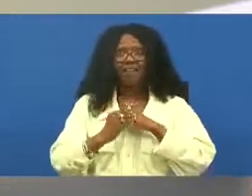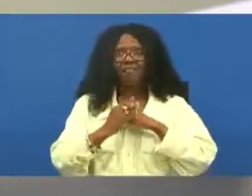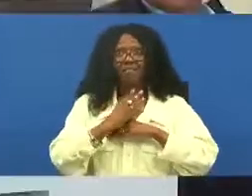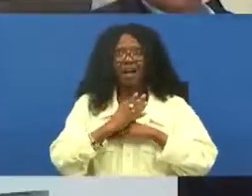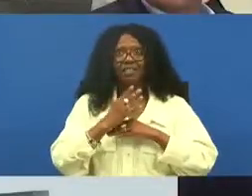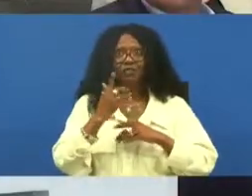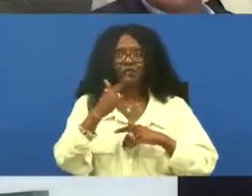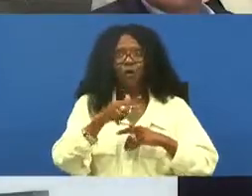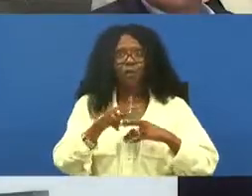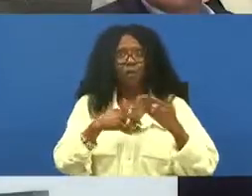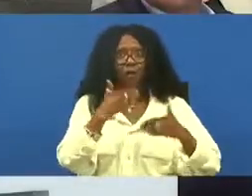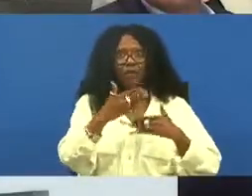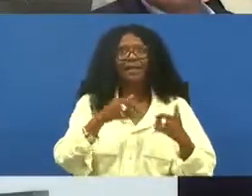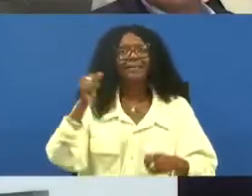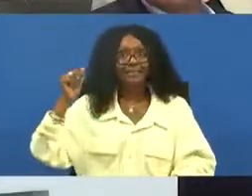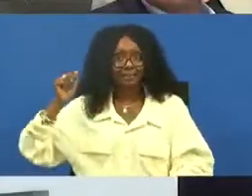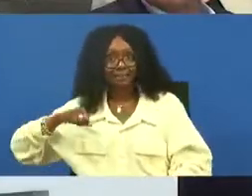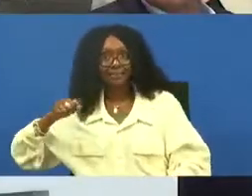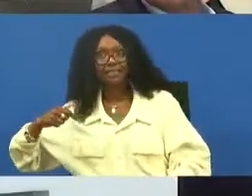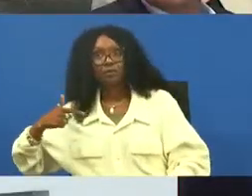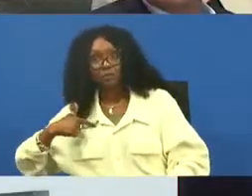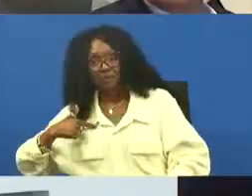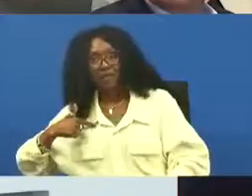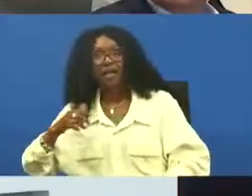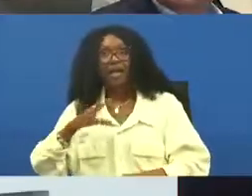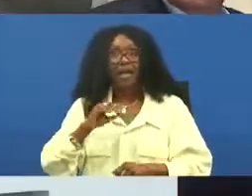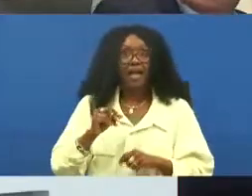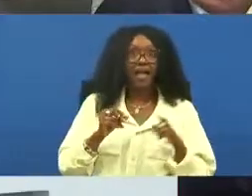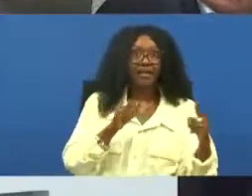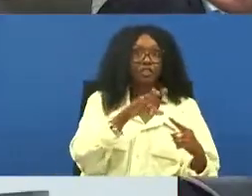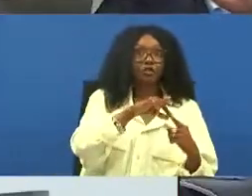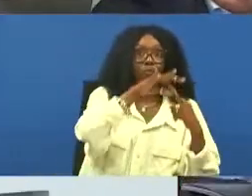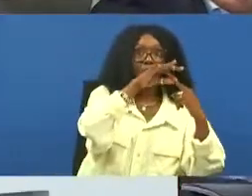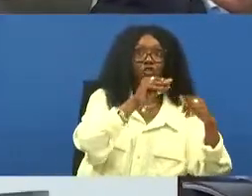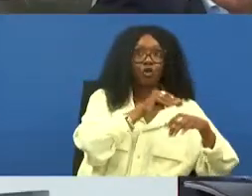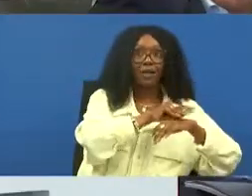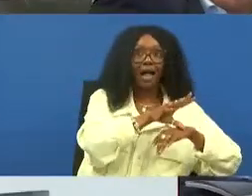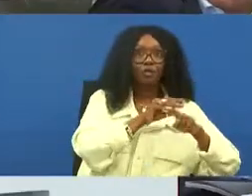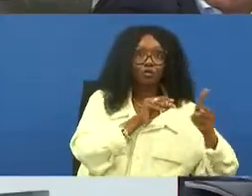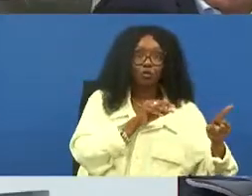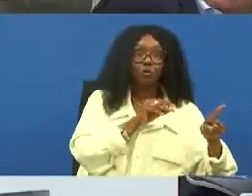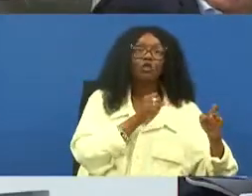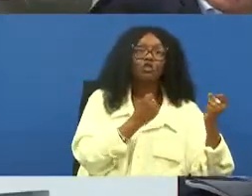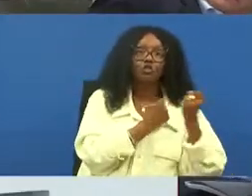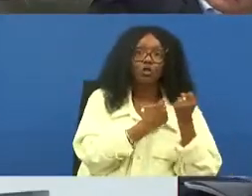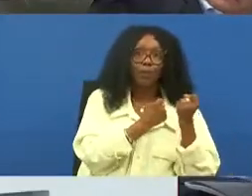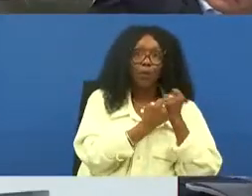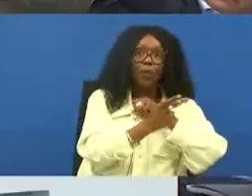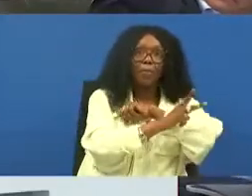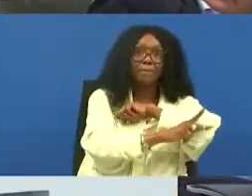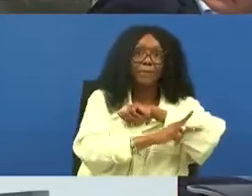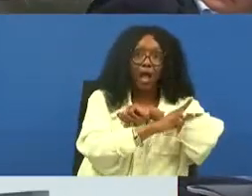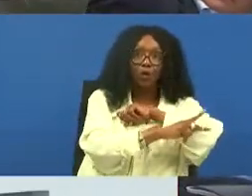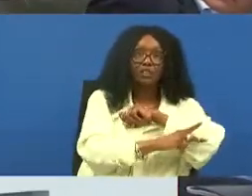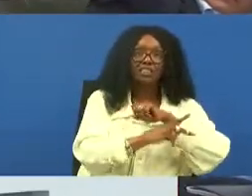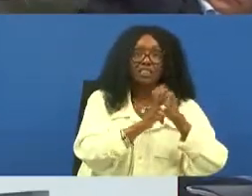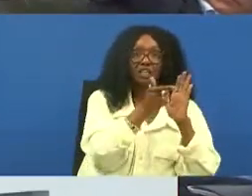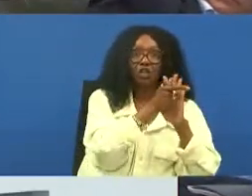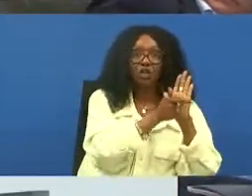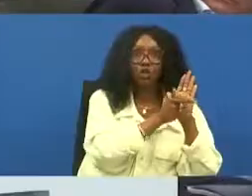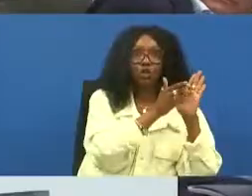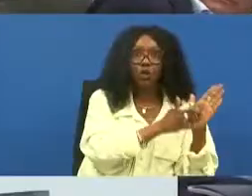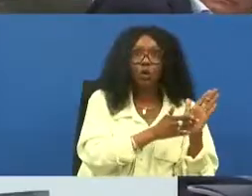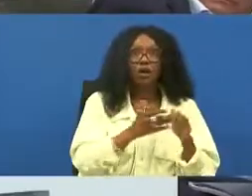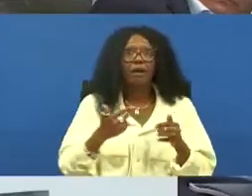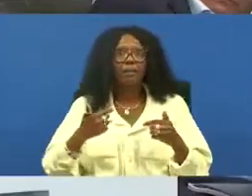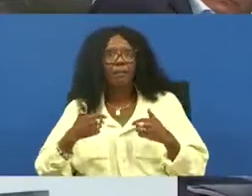By resolution, I am special counsel to support our parish attorney. As made clear, I don't have